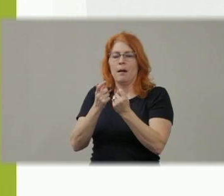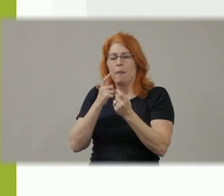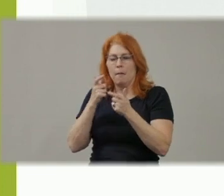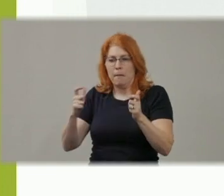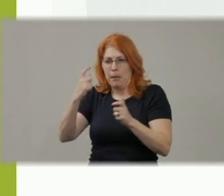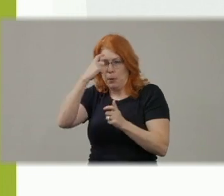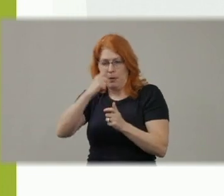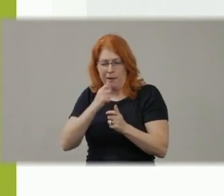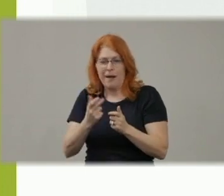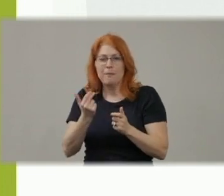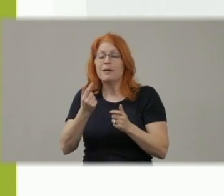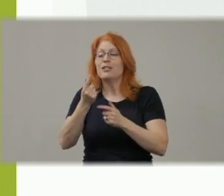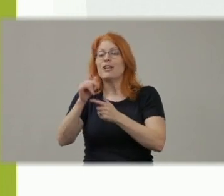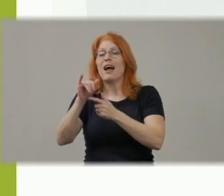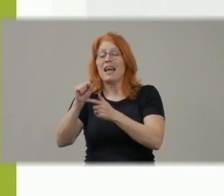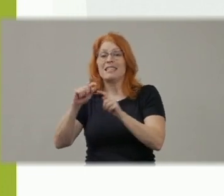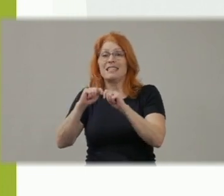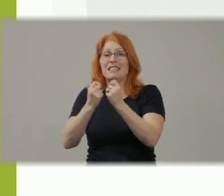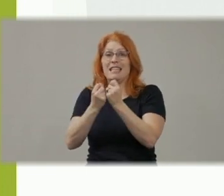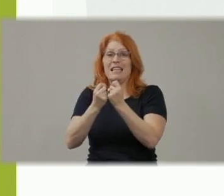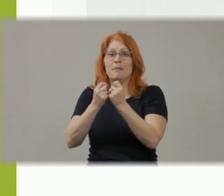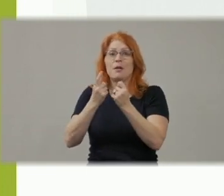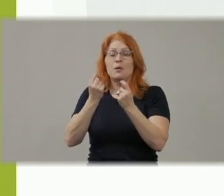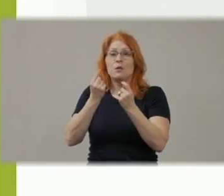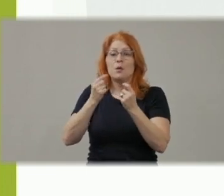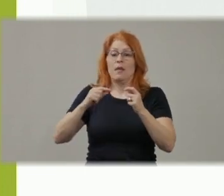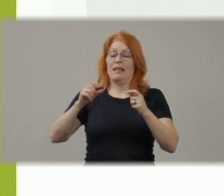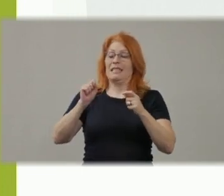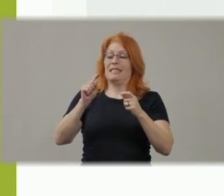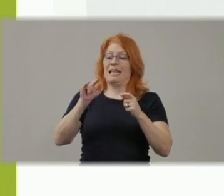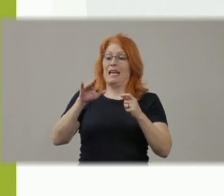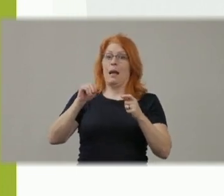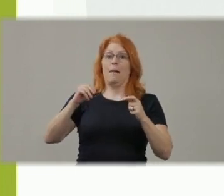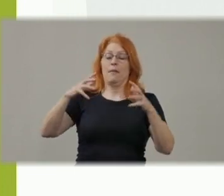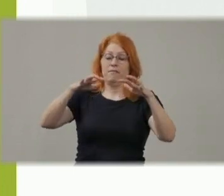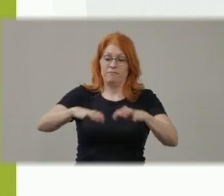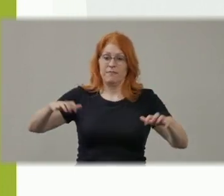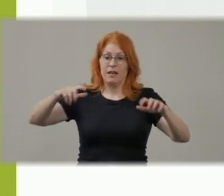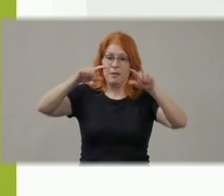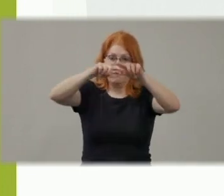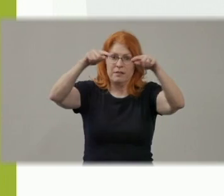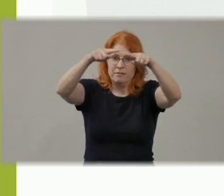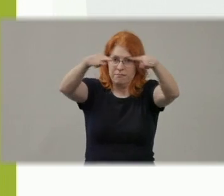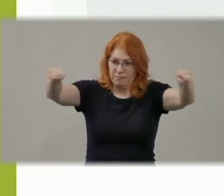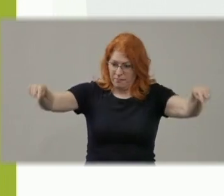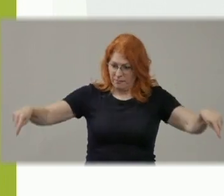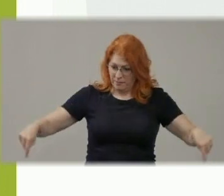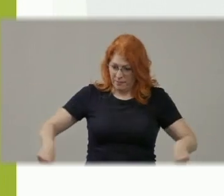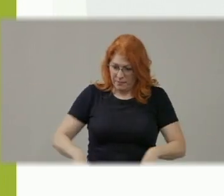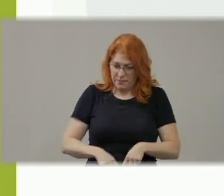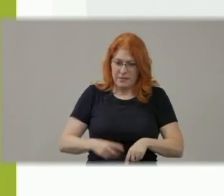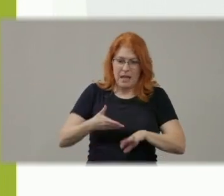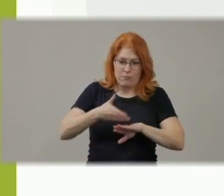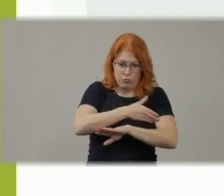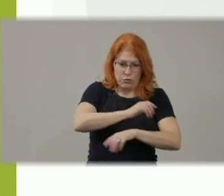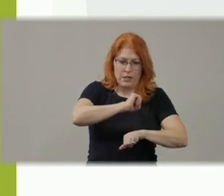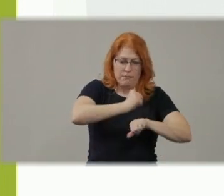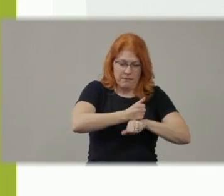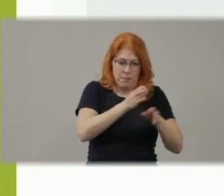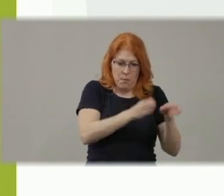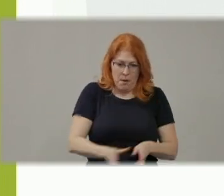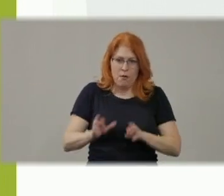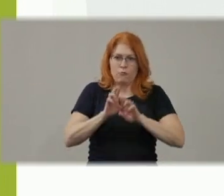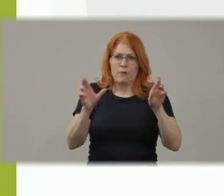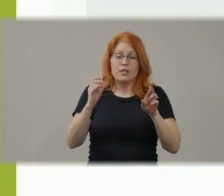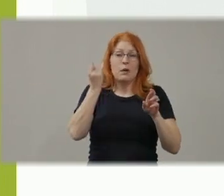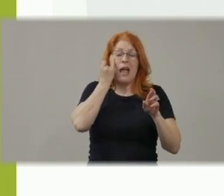I used my GIS team to draw polygons around the stadium, sent those to the county, and we had those pre-prepared and ready in